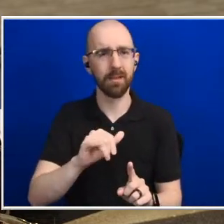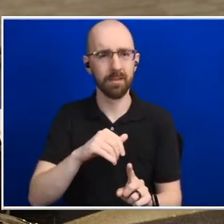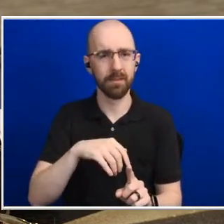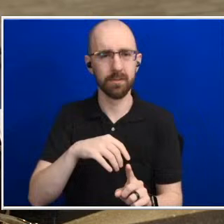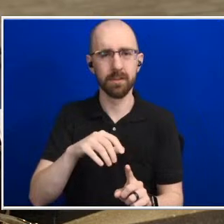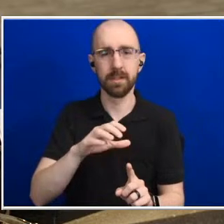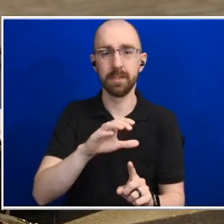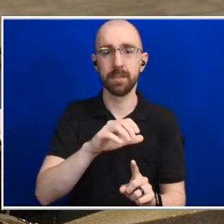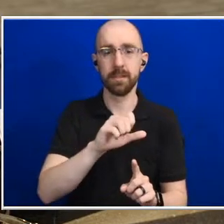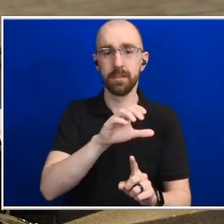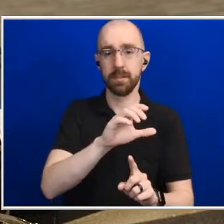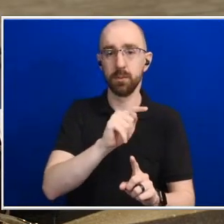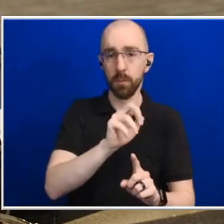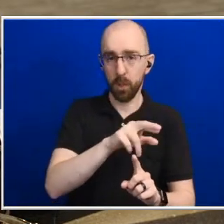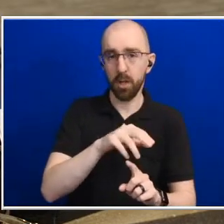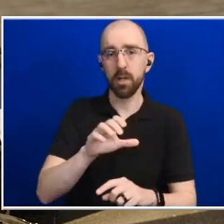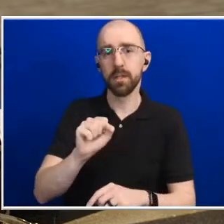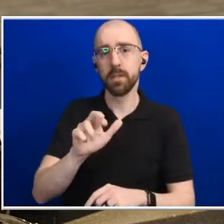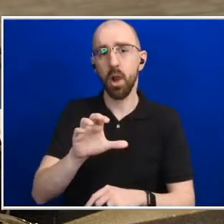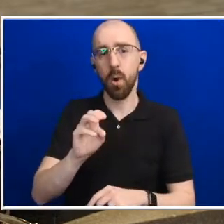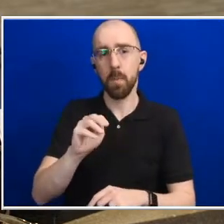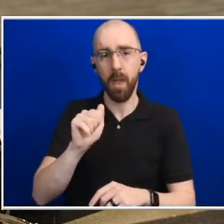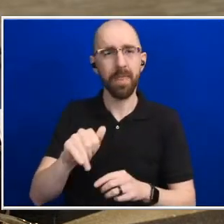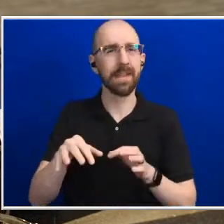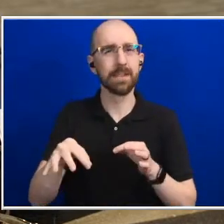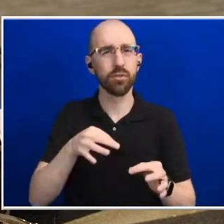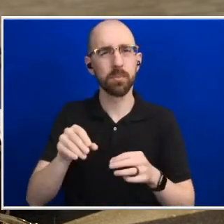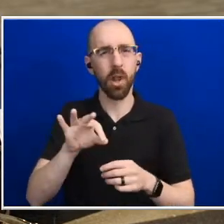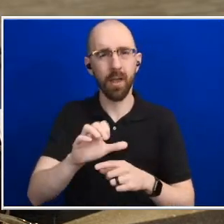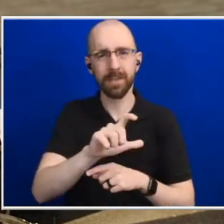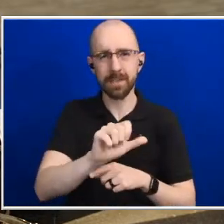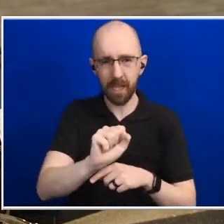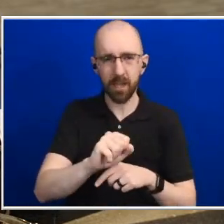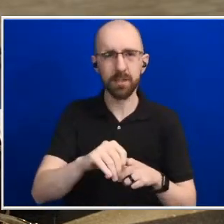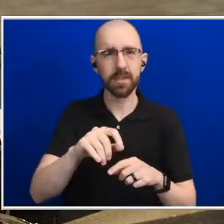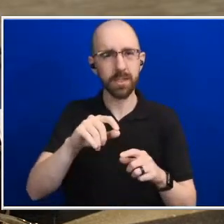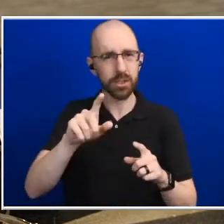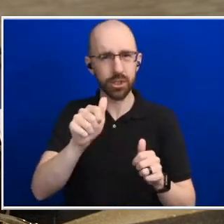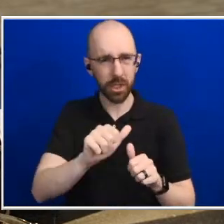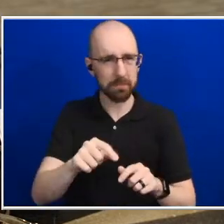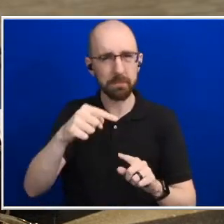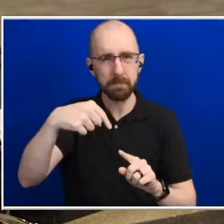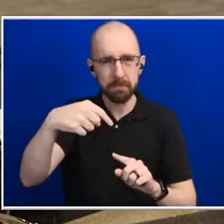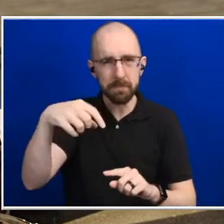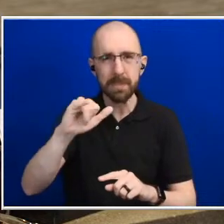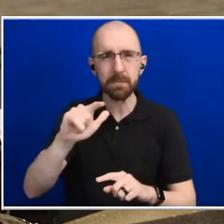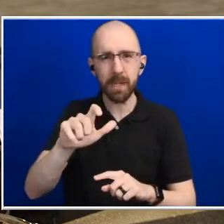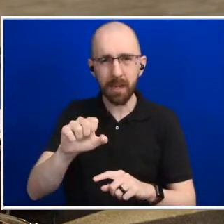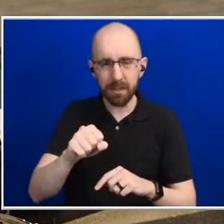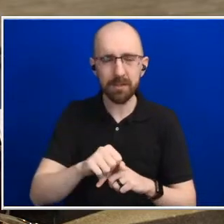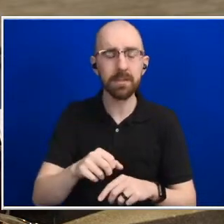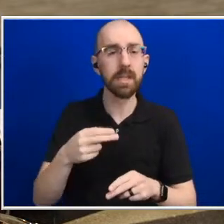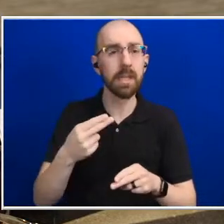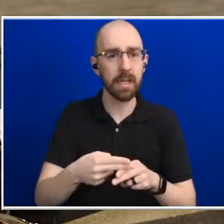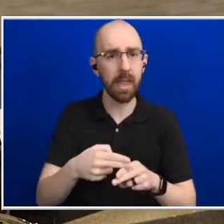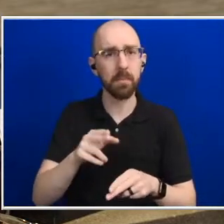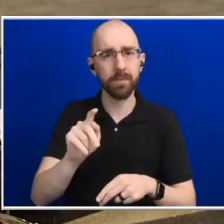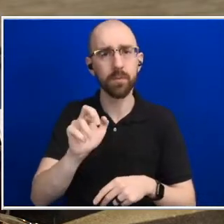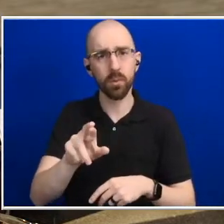just a description of the cells themselves. They're shaped like spindles. The name of his tumor is really